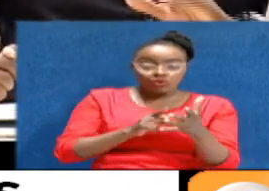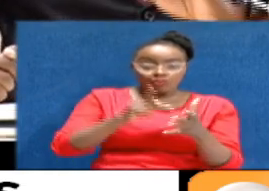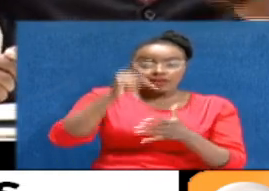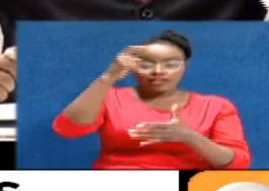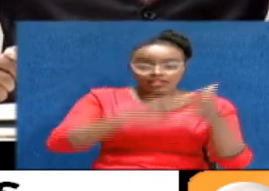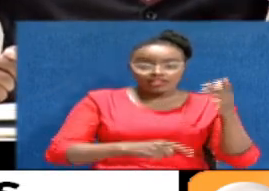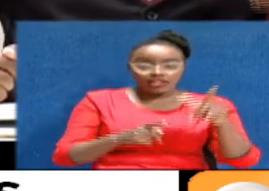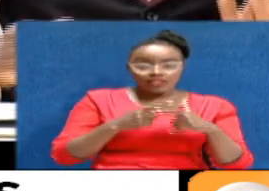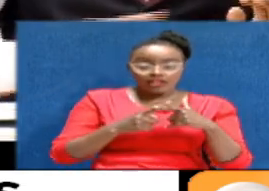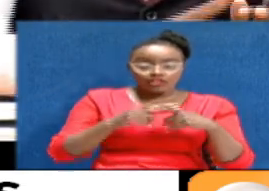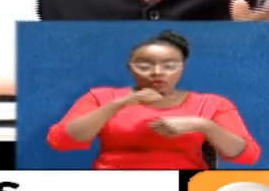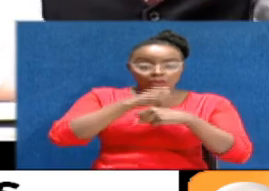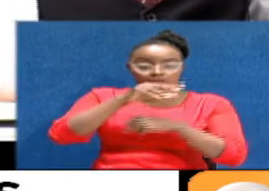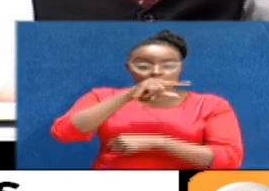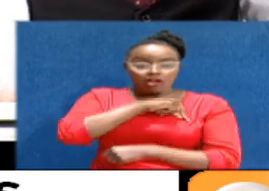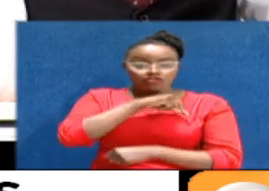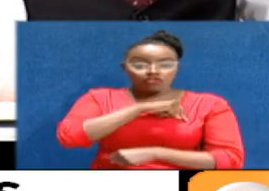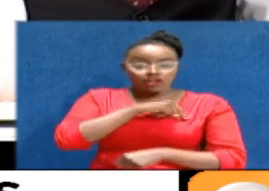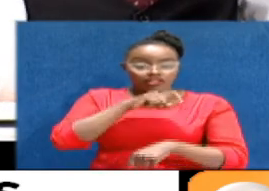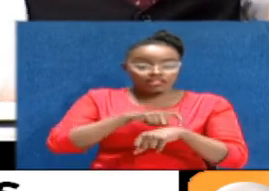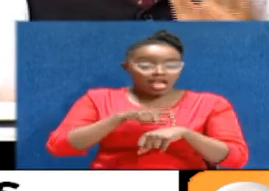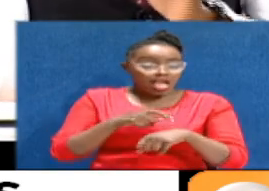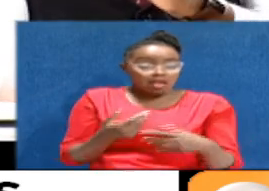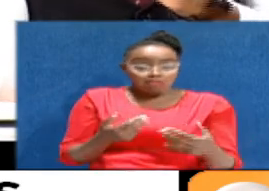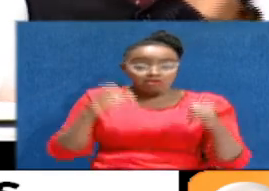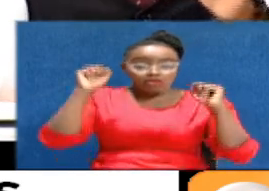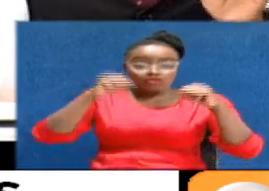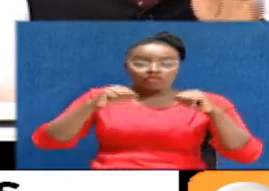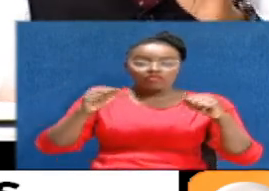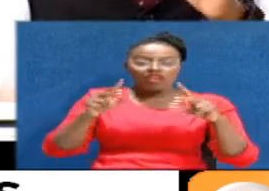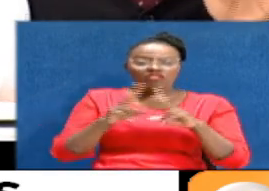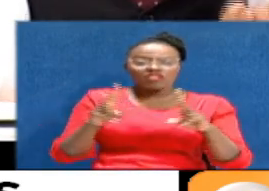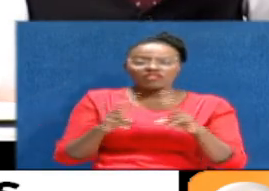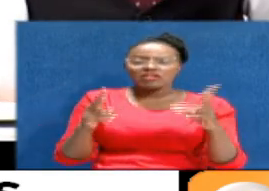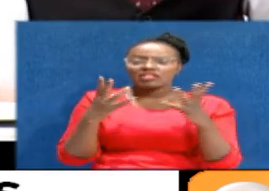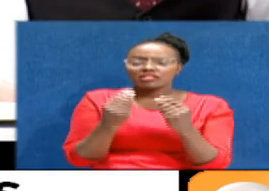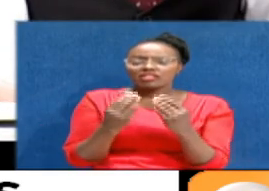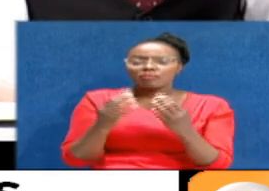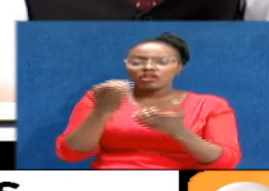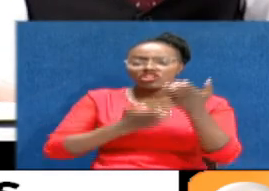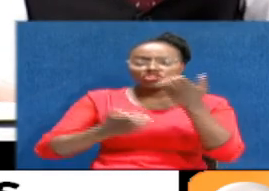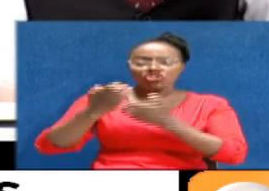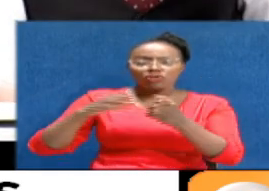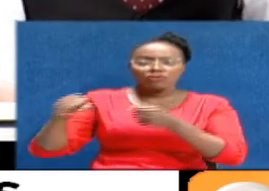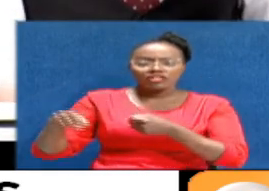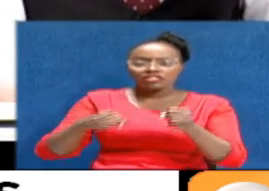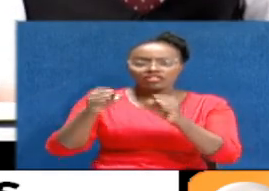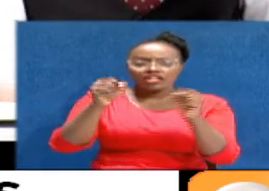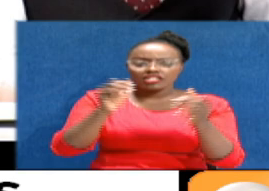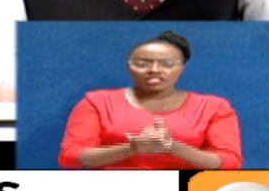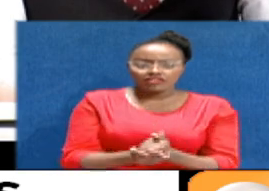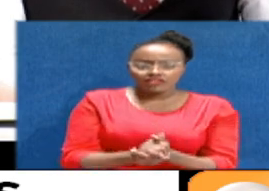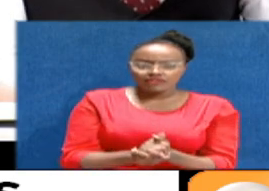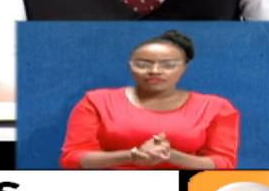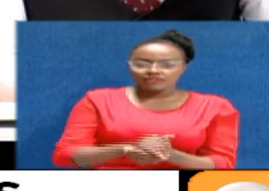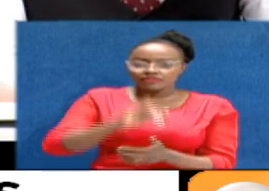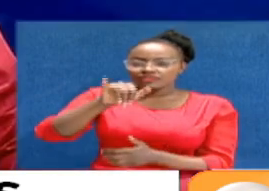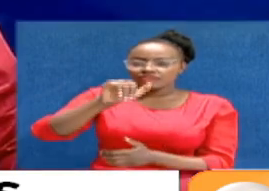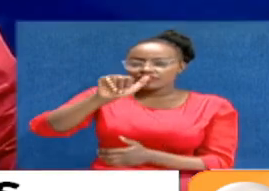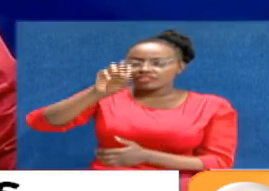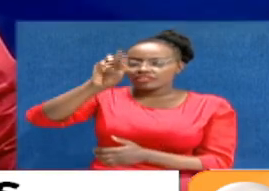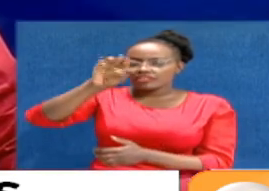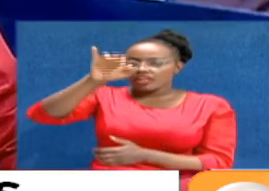taxes, and make your profits when you can. It's a very, very simple economic strategy, Joe. And